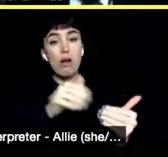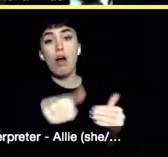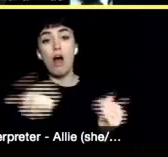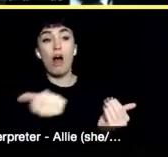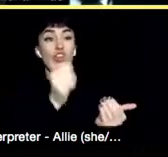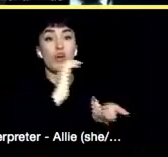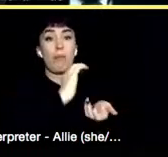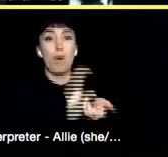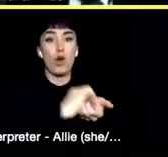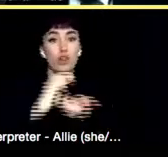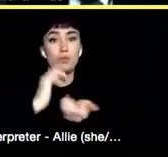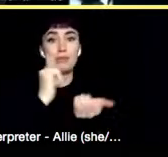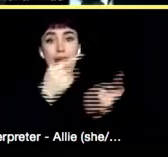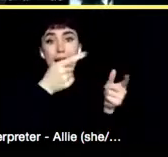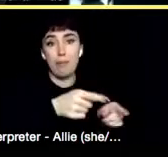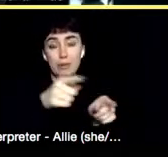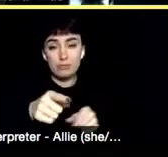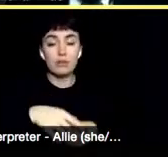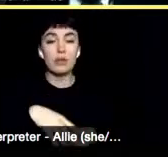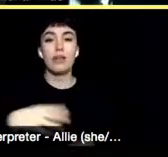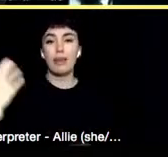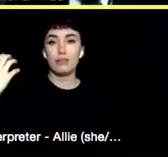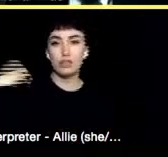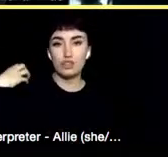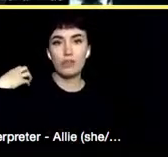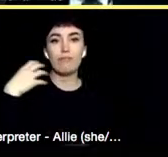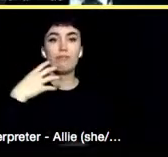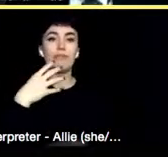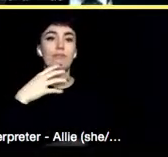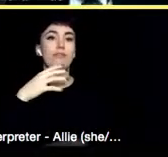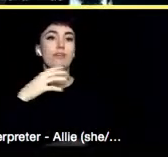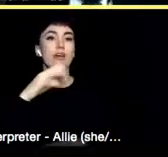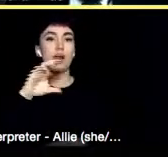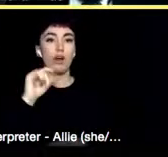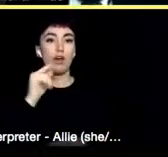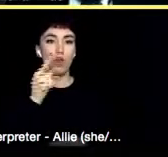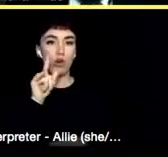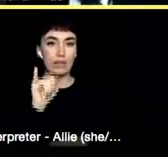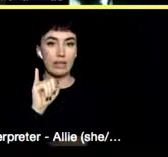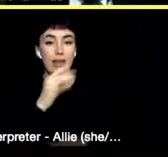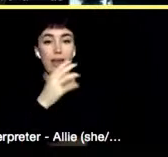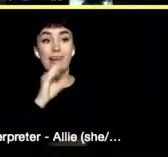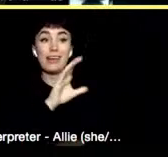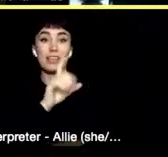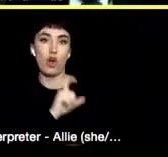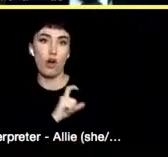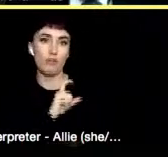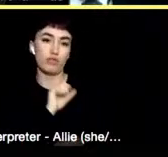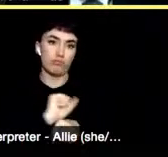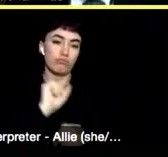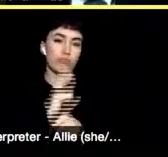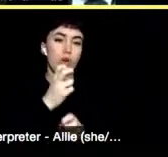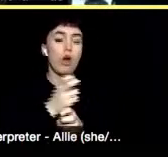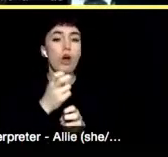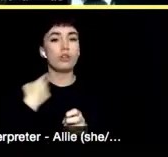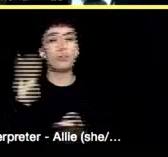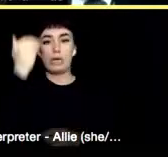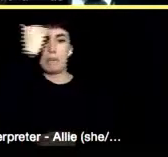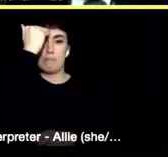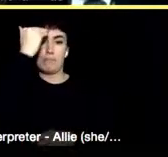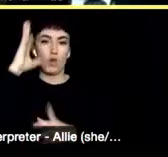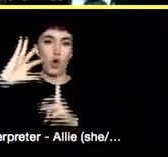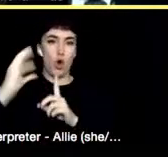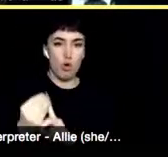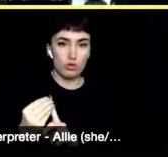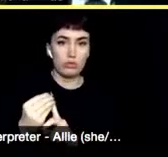that are going on. Chief Cafaldi and his officers have worked very hard to be culturally sensitive and a